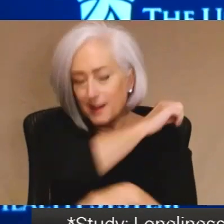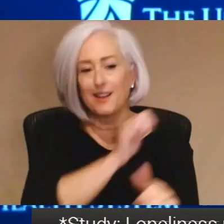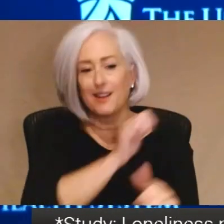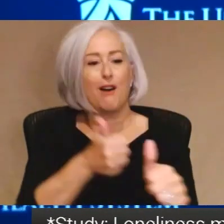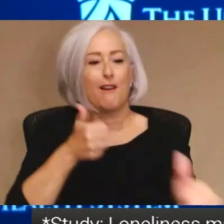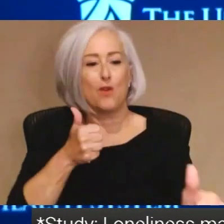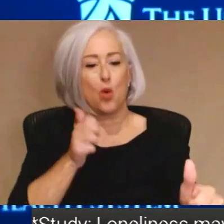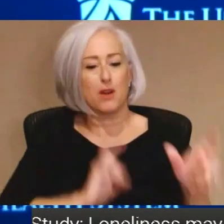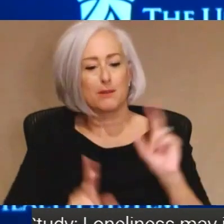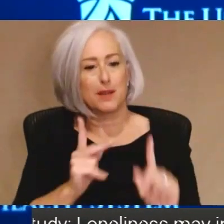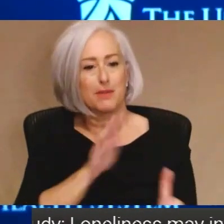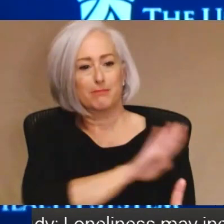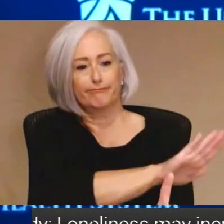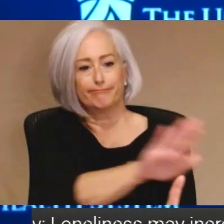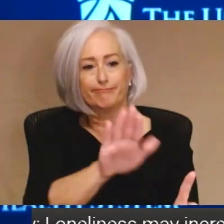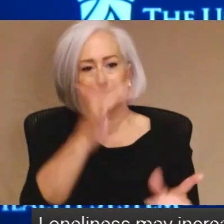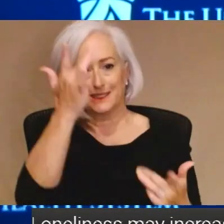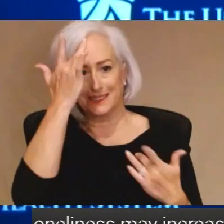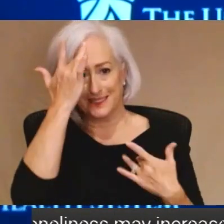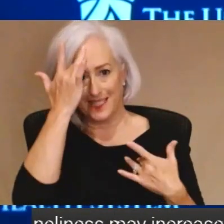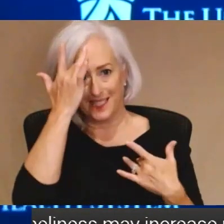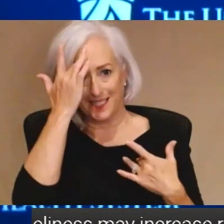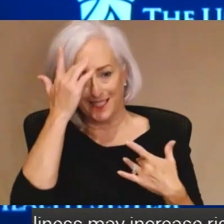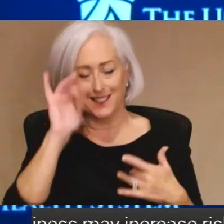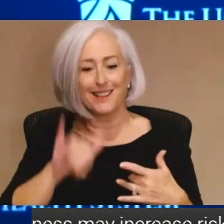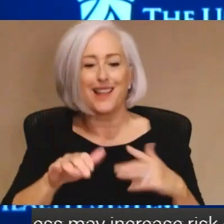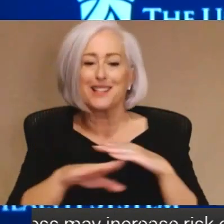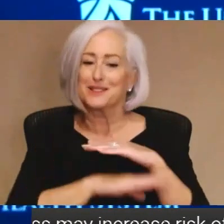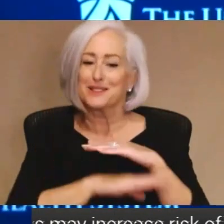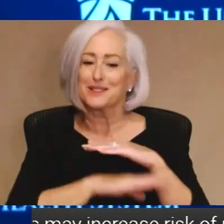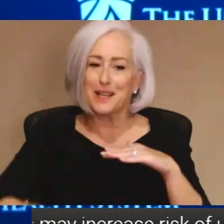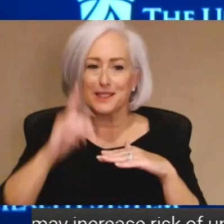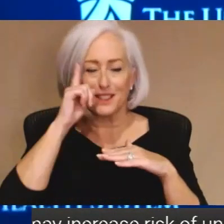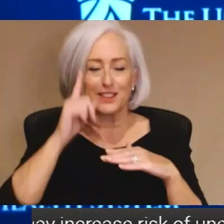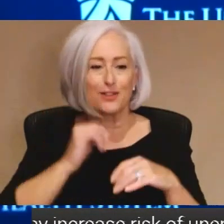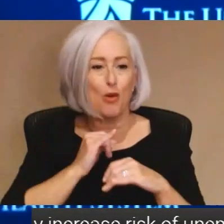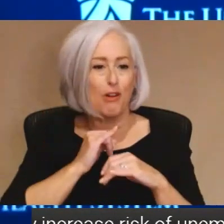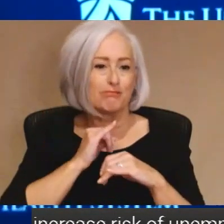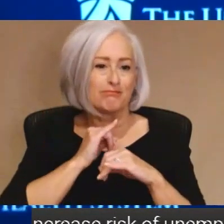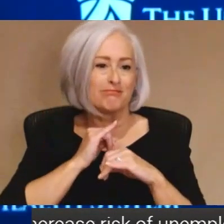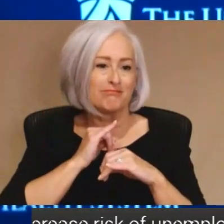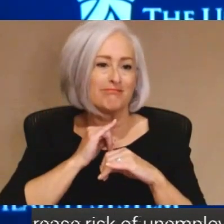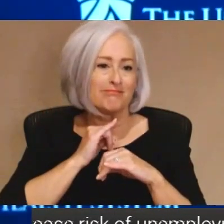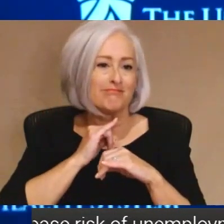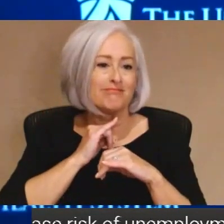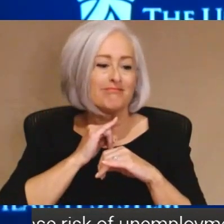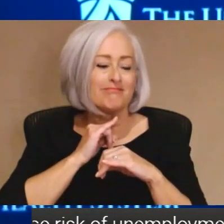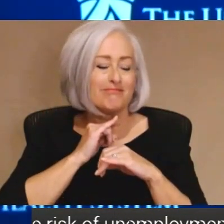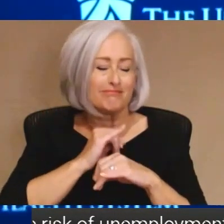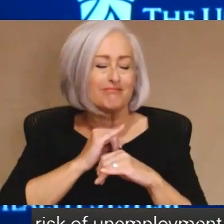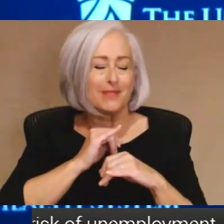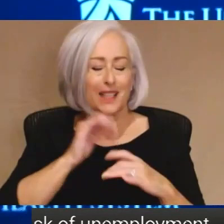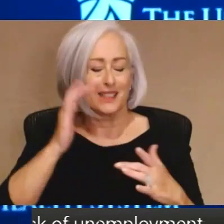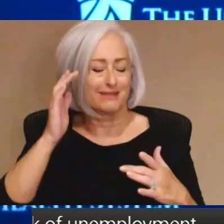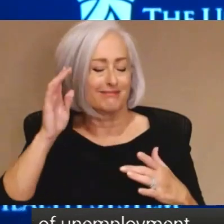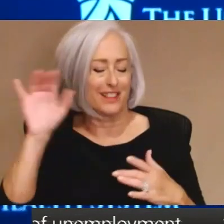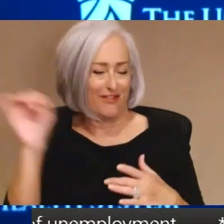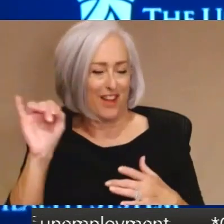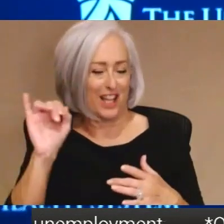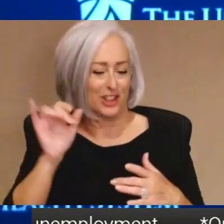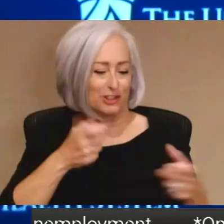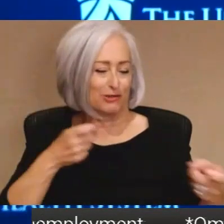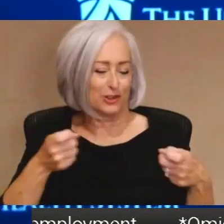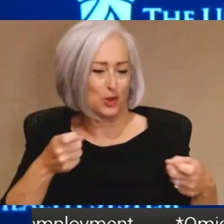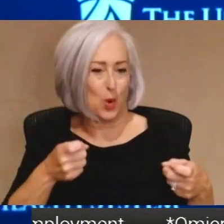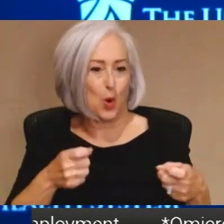It's the basics of infection control that would have been the same of how you avoided a normal adenovirus infection, if it is